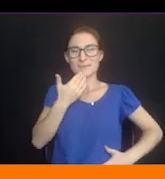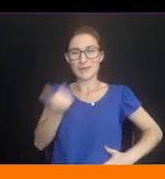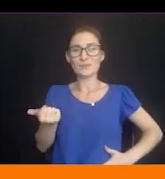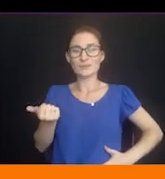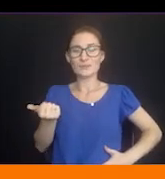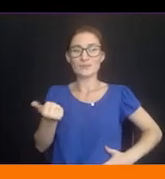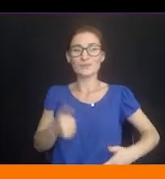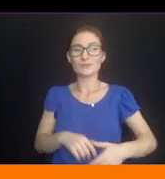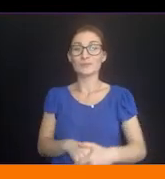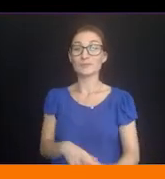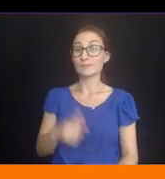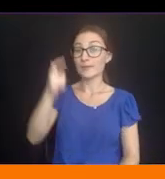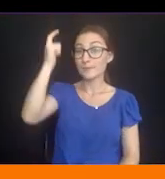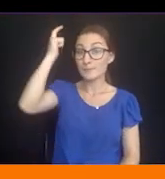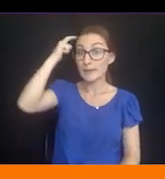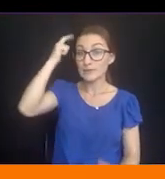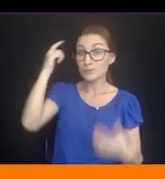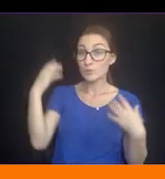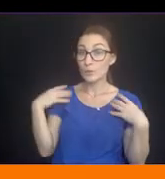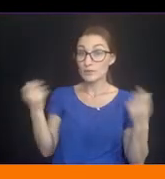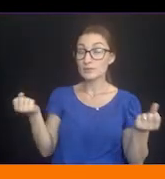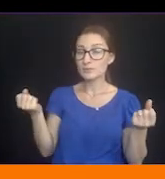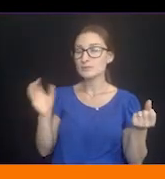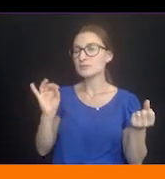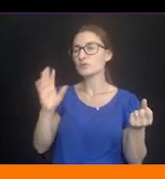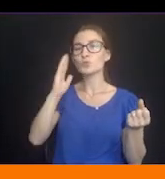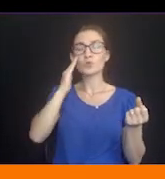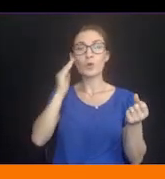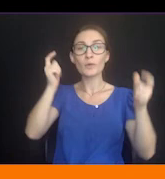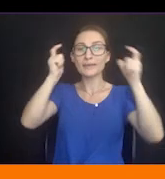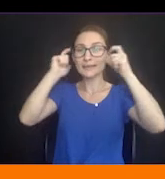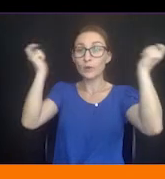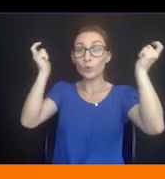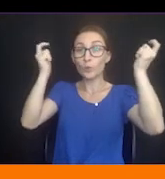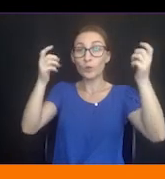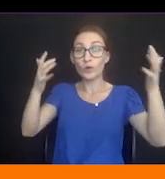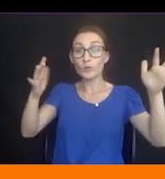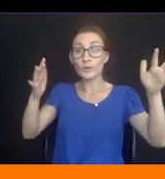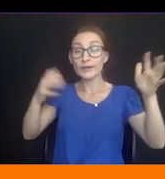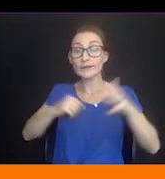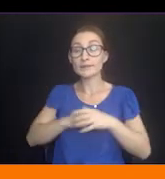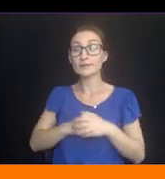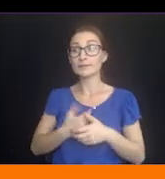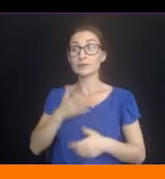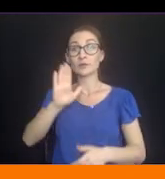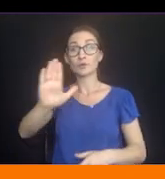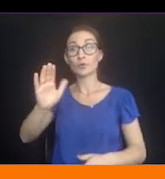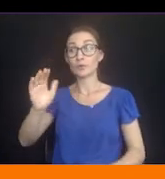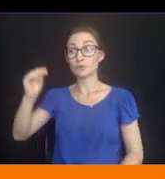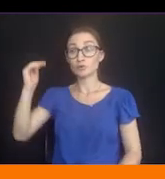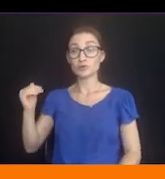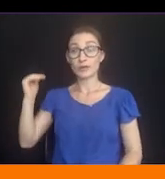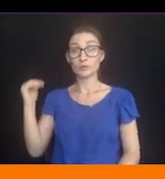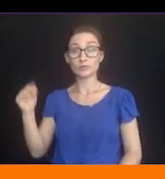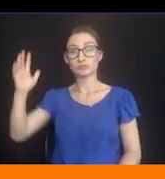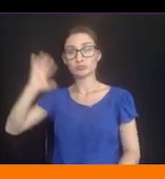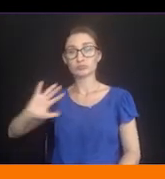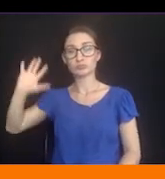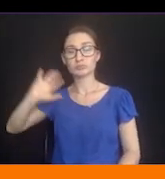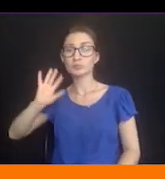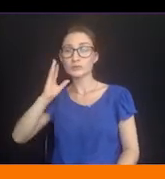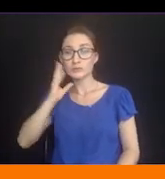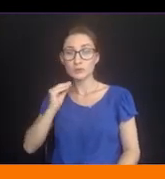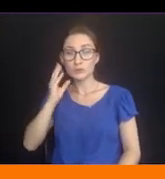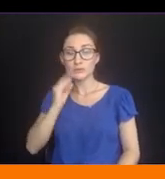You won't take things as personally because you're feeling physically better. In terms of mental wellness, if you know your personality, you know your ego, you